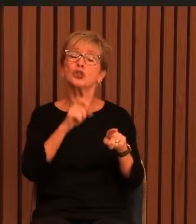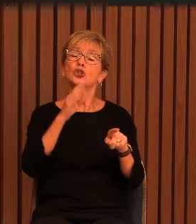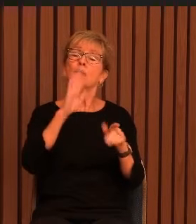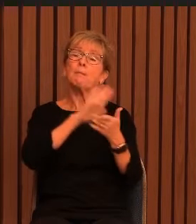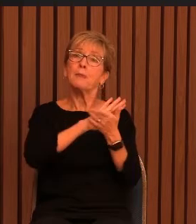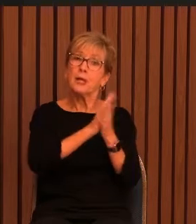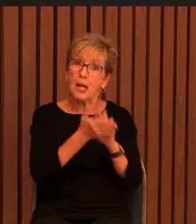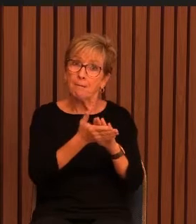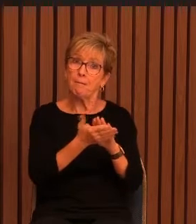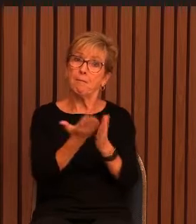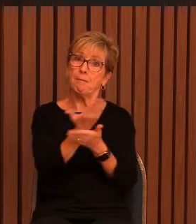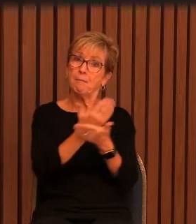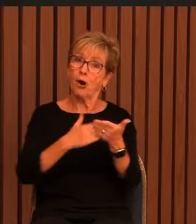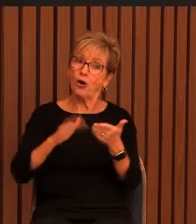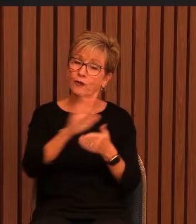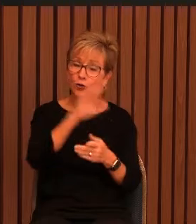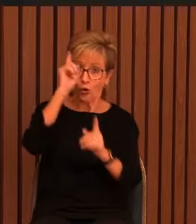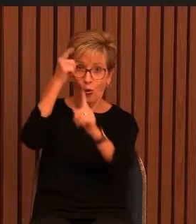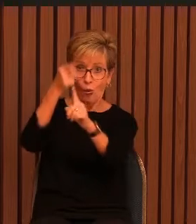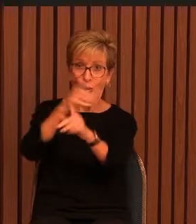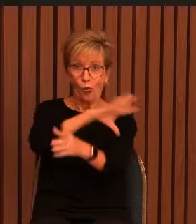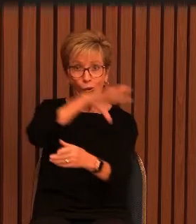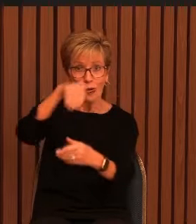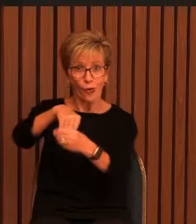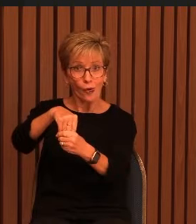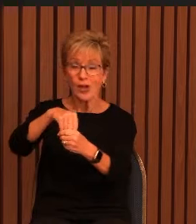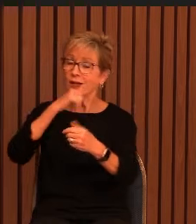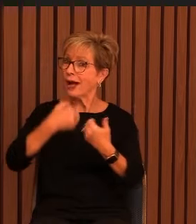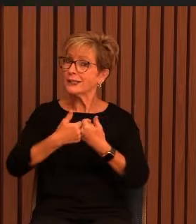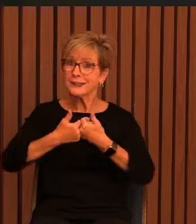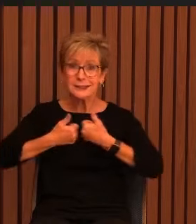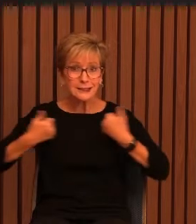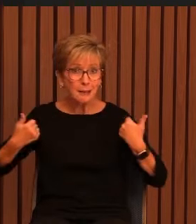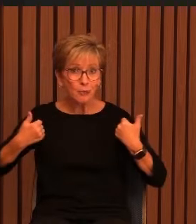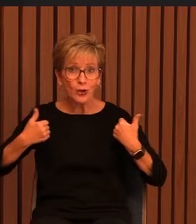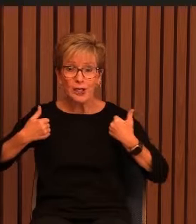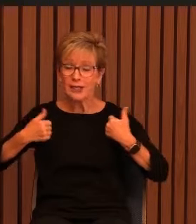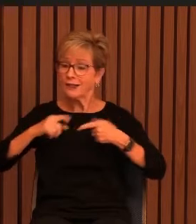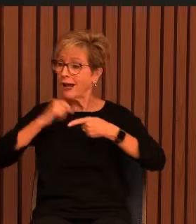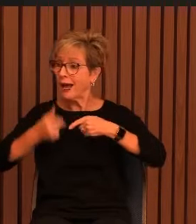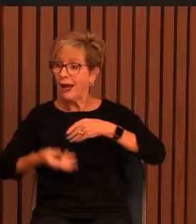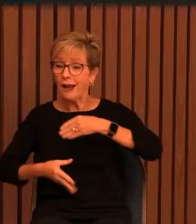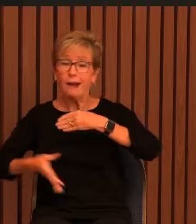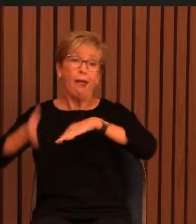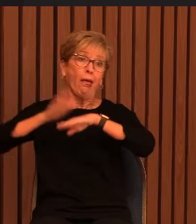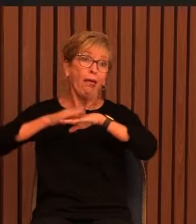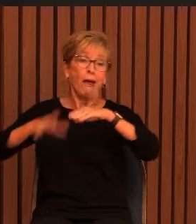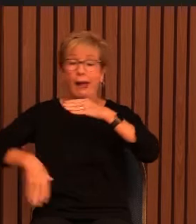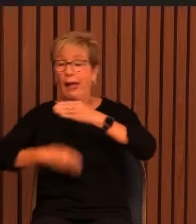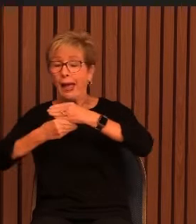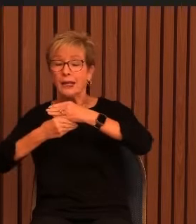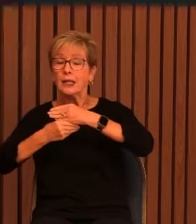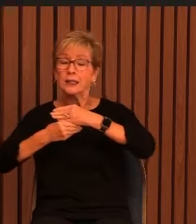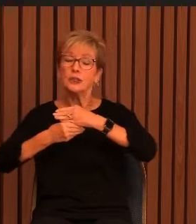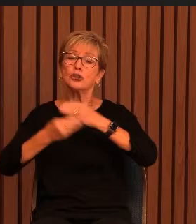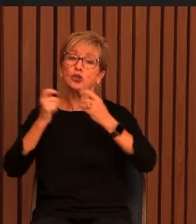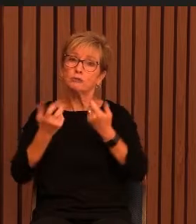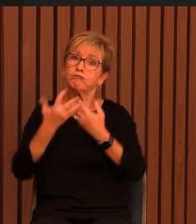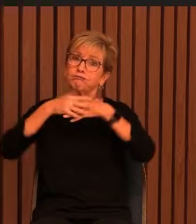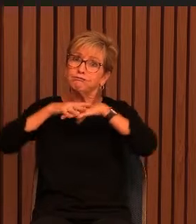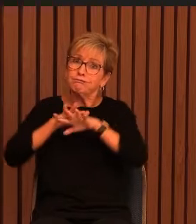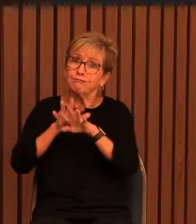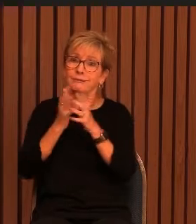part of your goals, not a separate added thing. We're going to try to do something else, but how